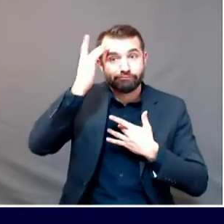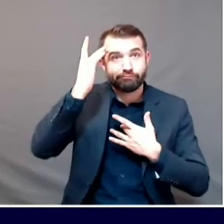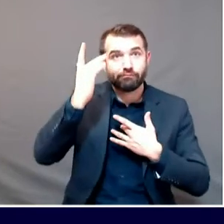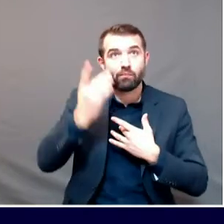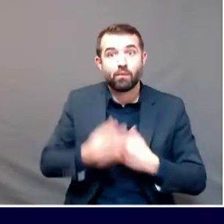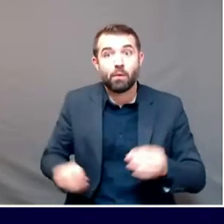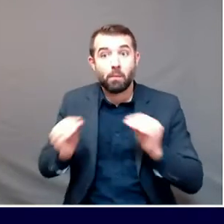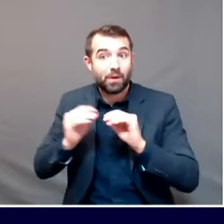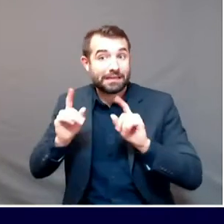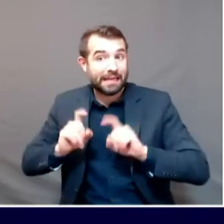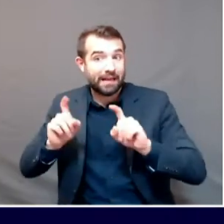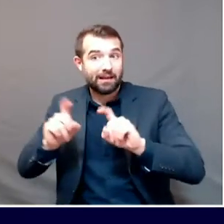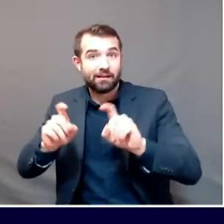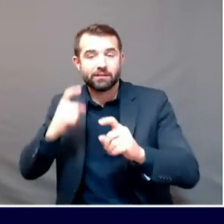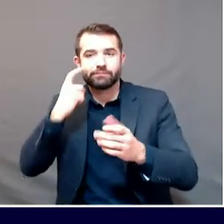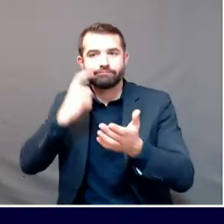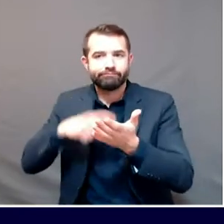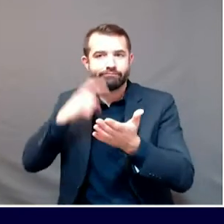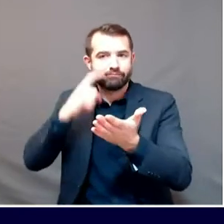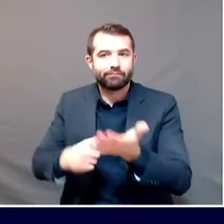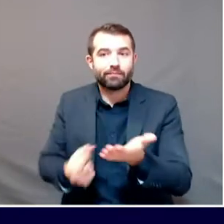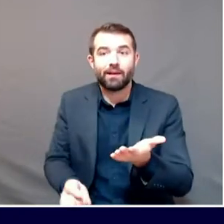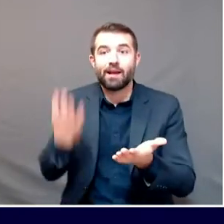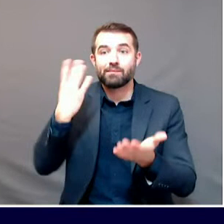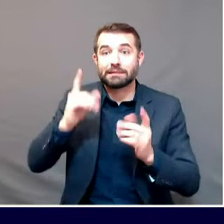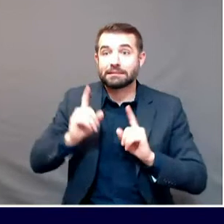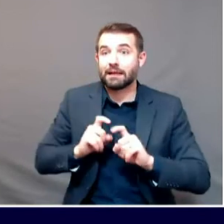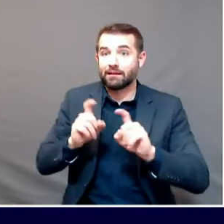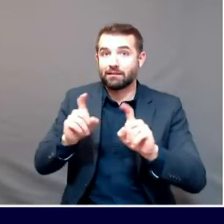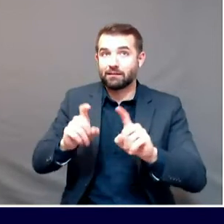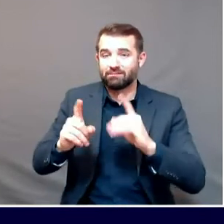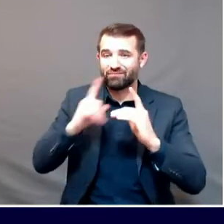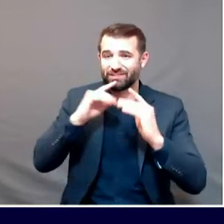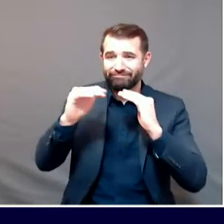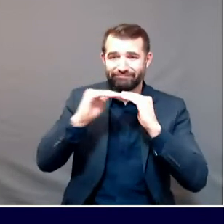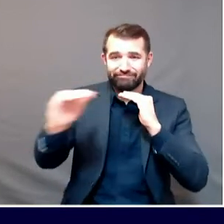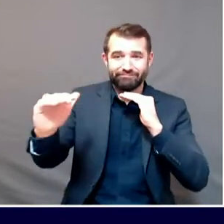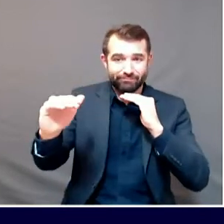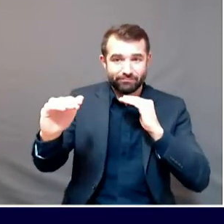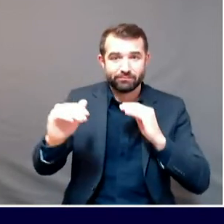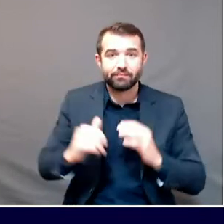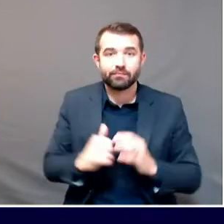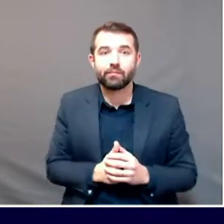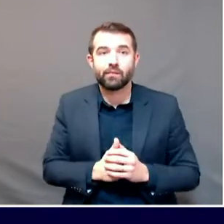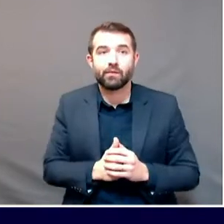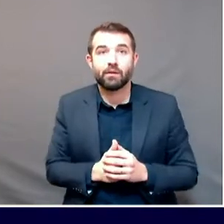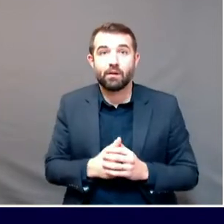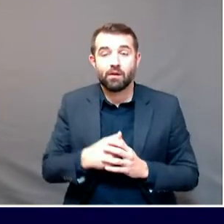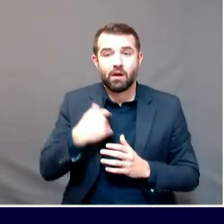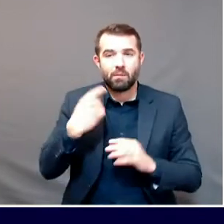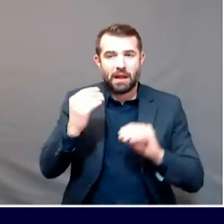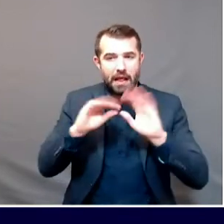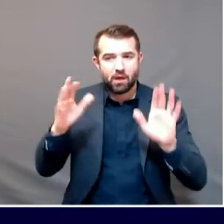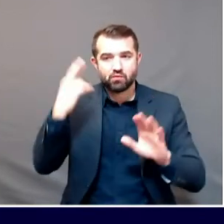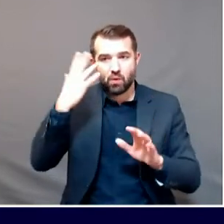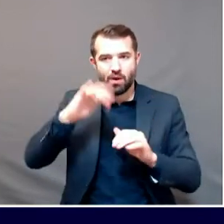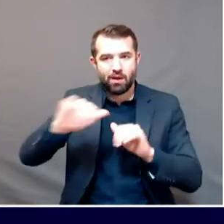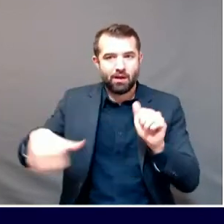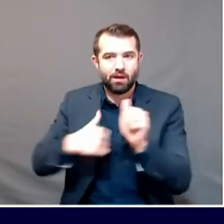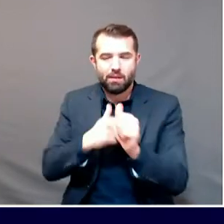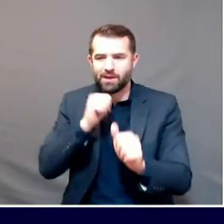similarly been holding steady. There's not one clear interpretation or one clear story that emerges from the positivity